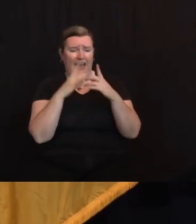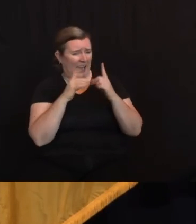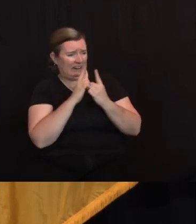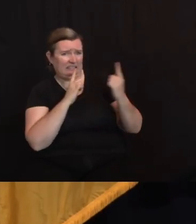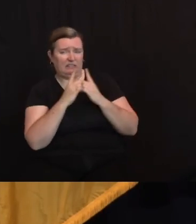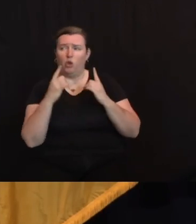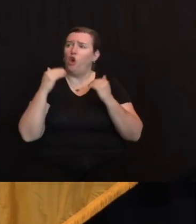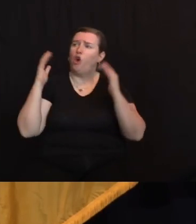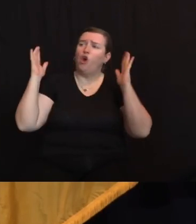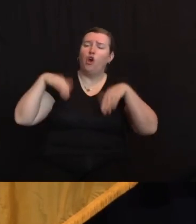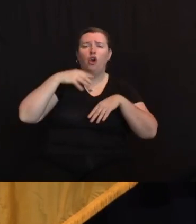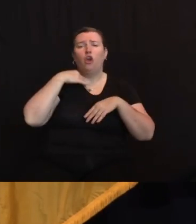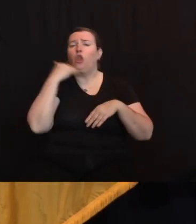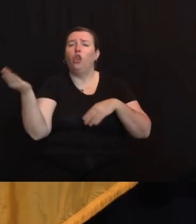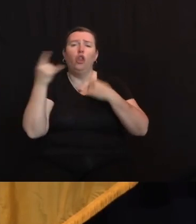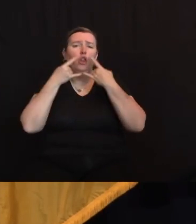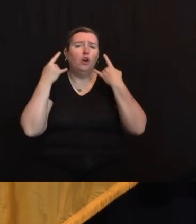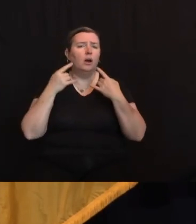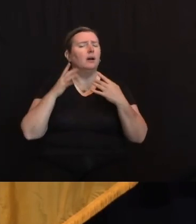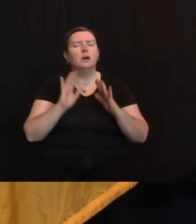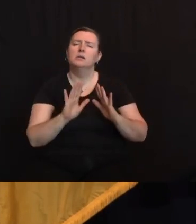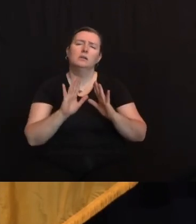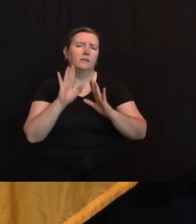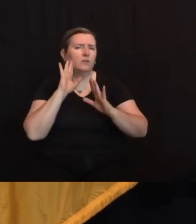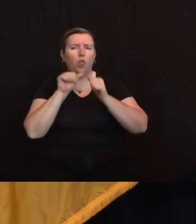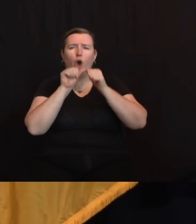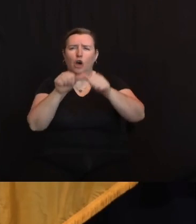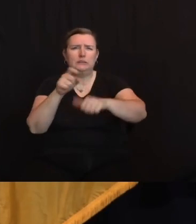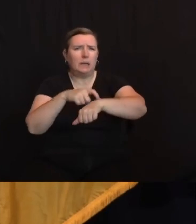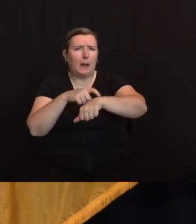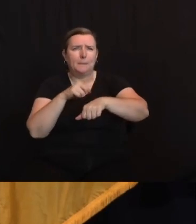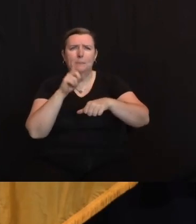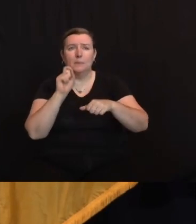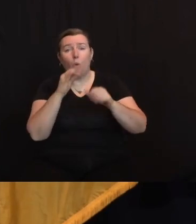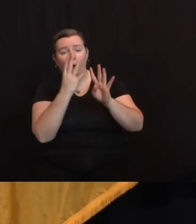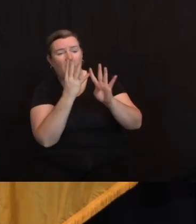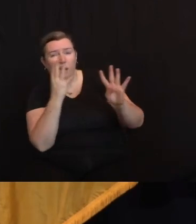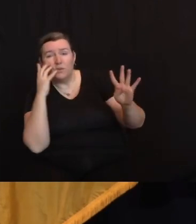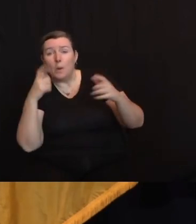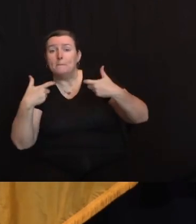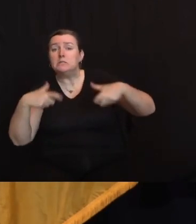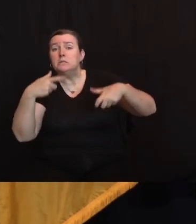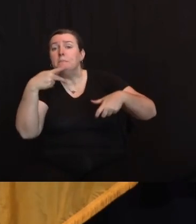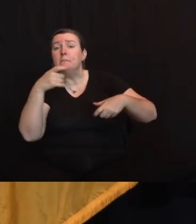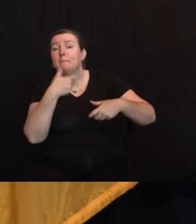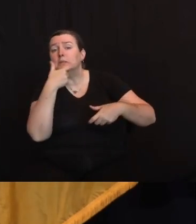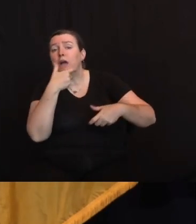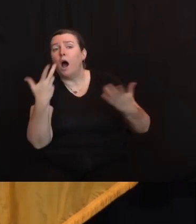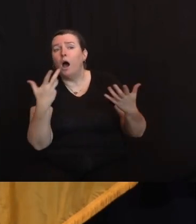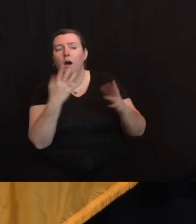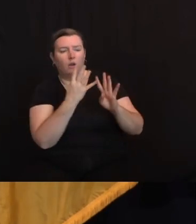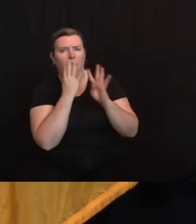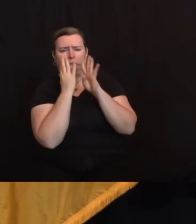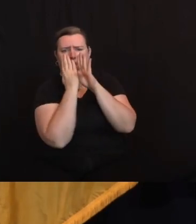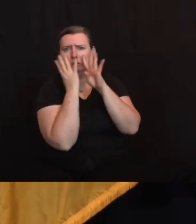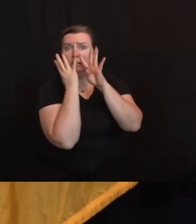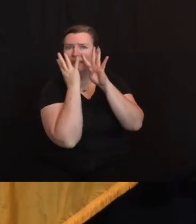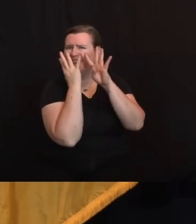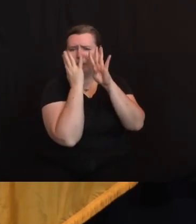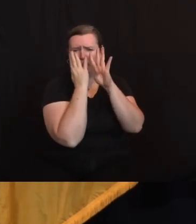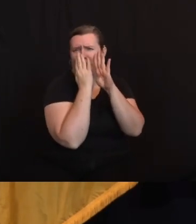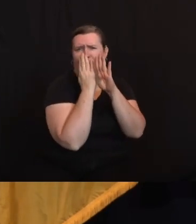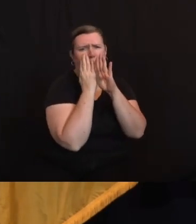a meaningful amount of time. You're lined up to get a slice of pizza, you're on top of each other, and you're not wearing your face covering. That's not a good